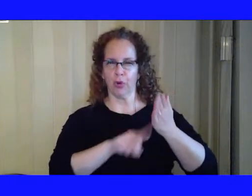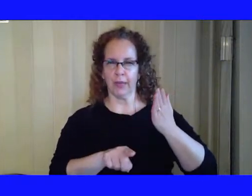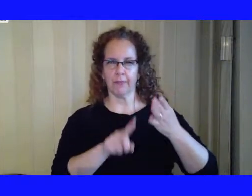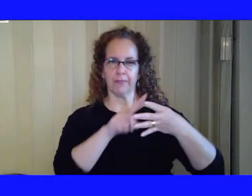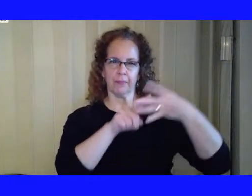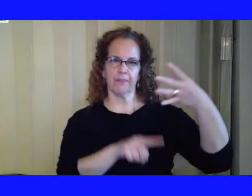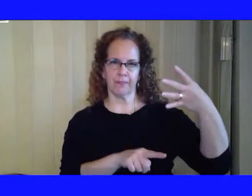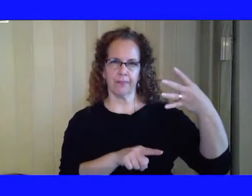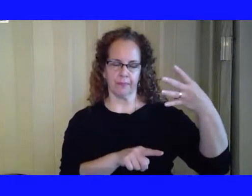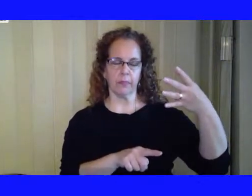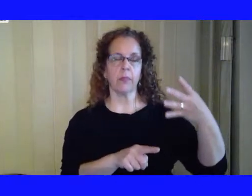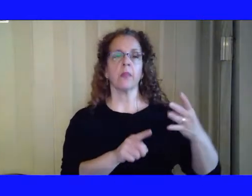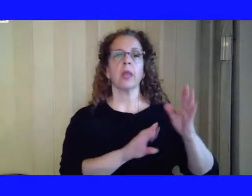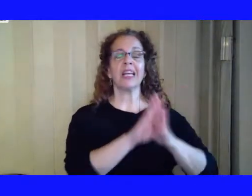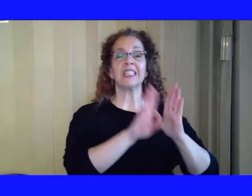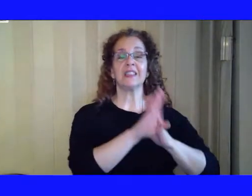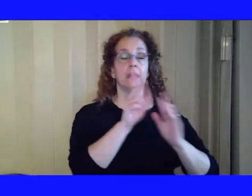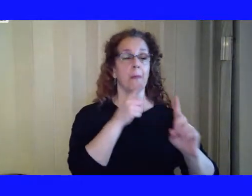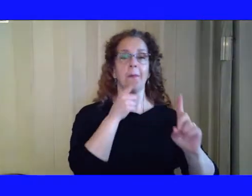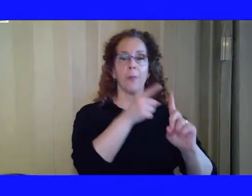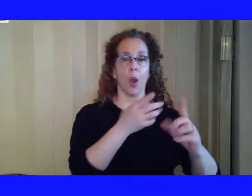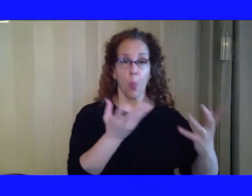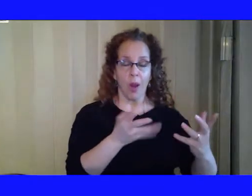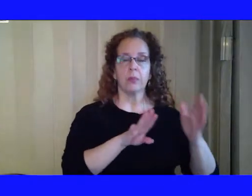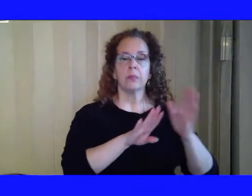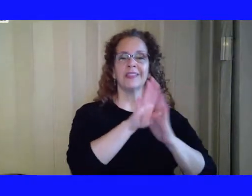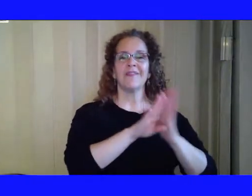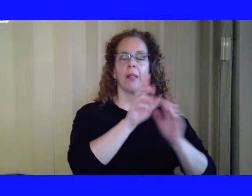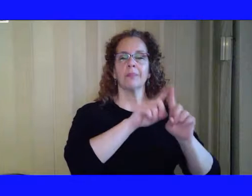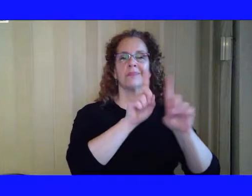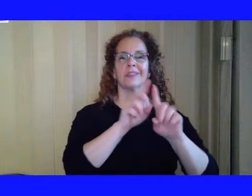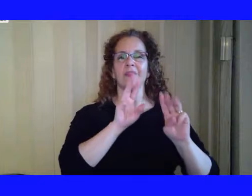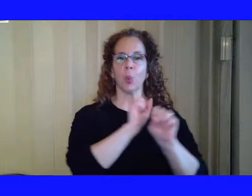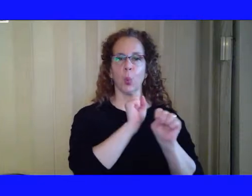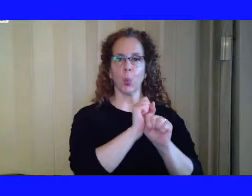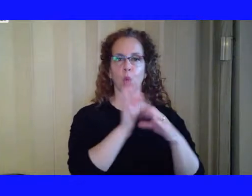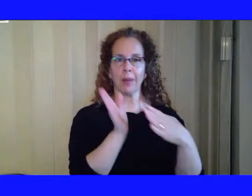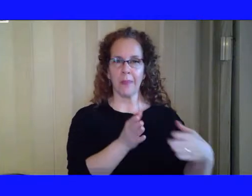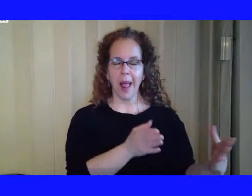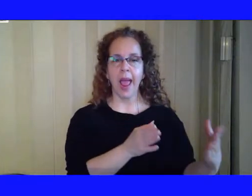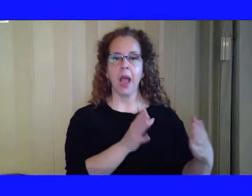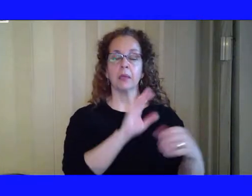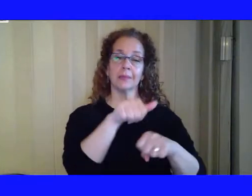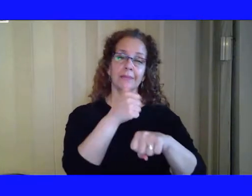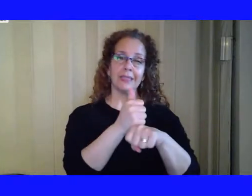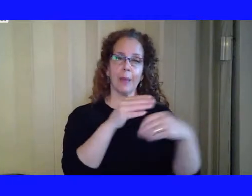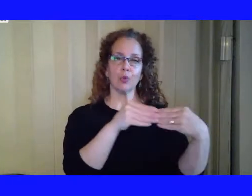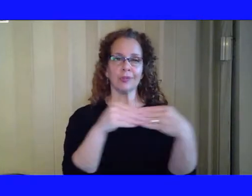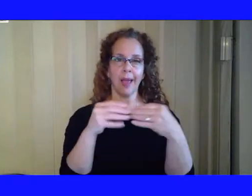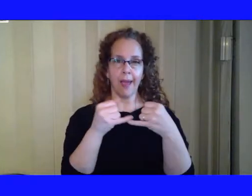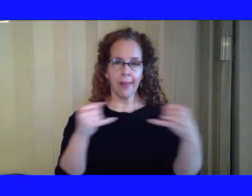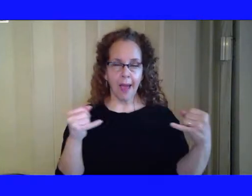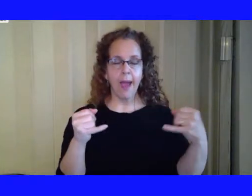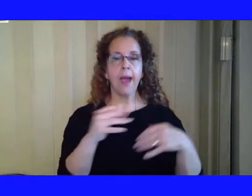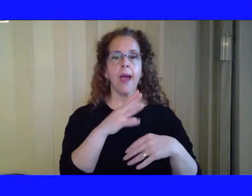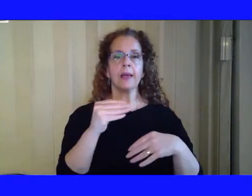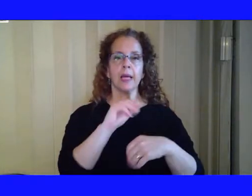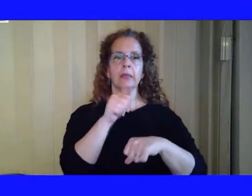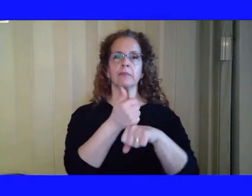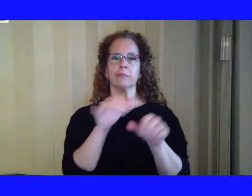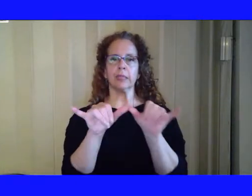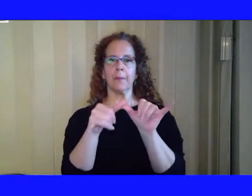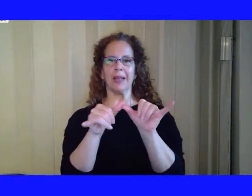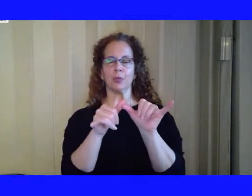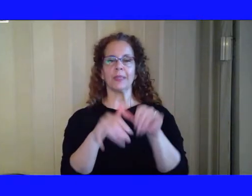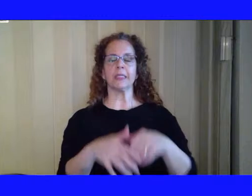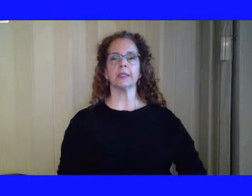diversity and inclusion. This is discussions including HR, as well as the Office of Diversity, as well as the council. And